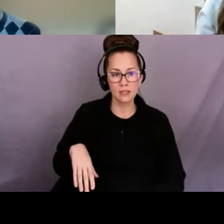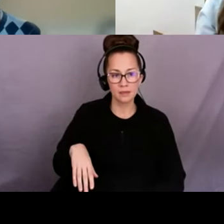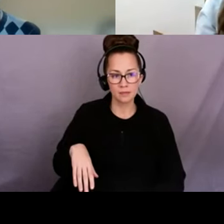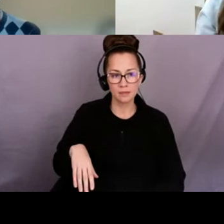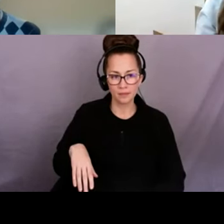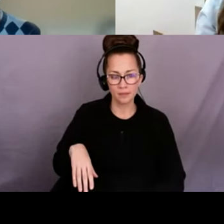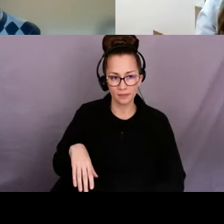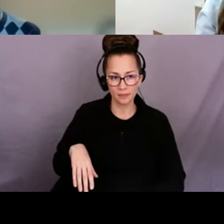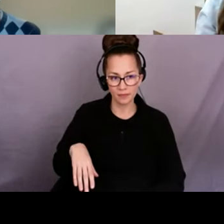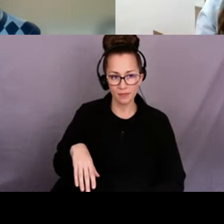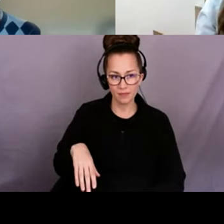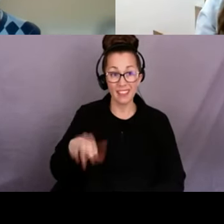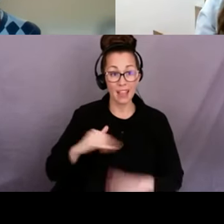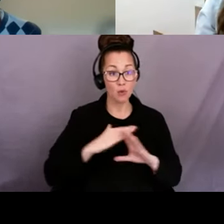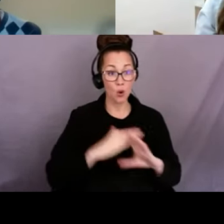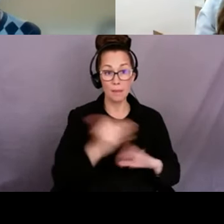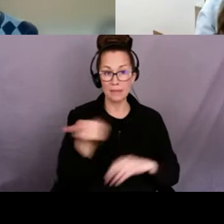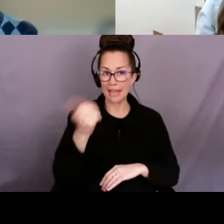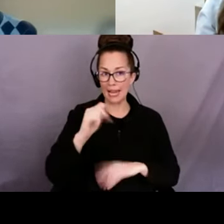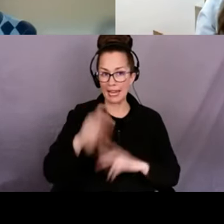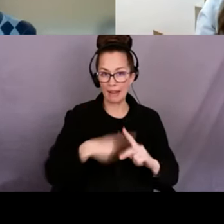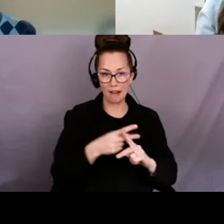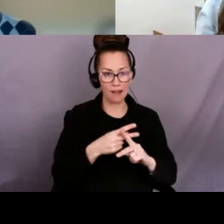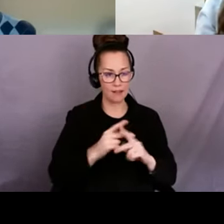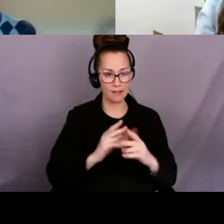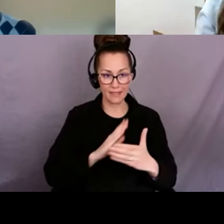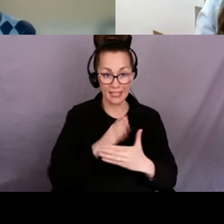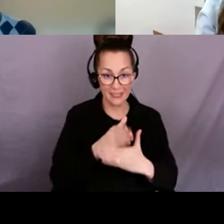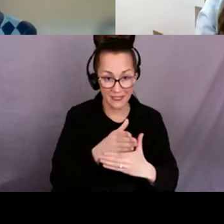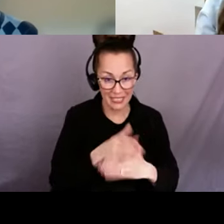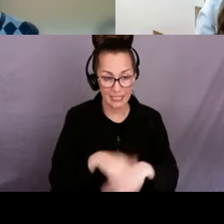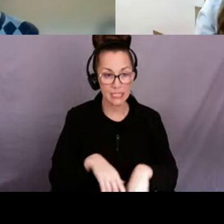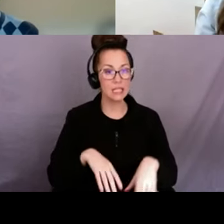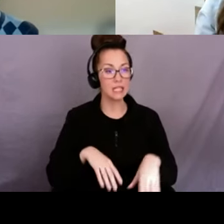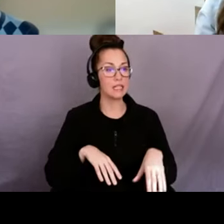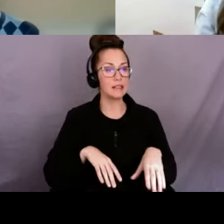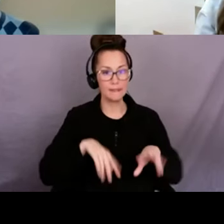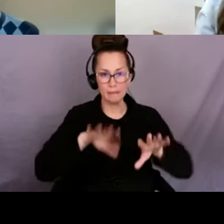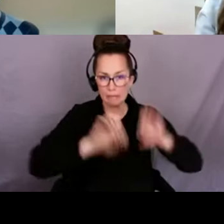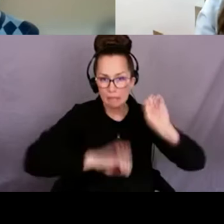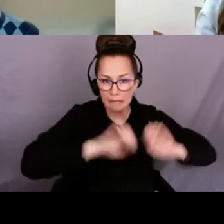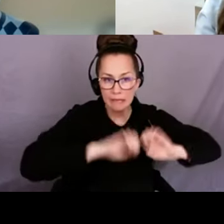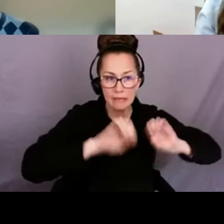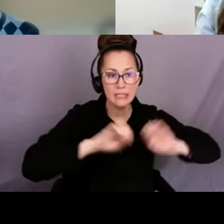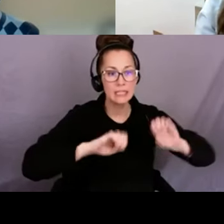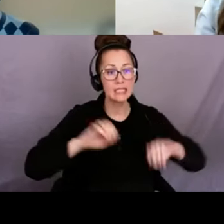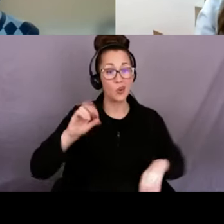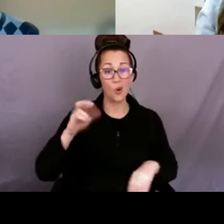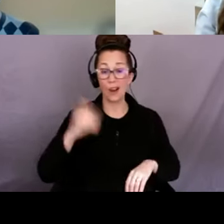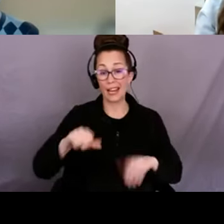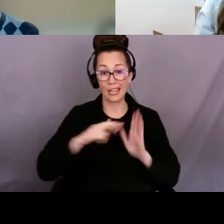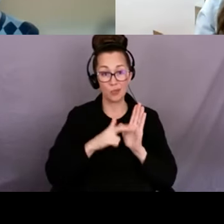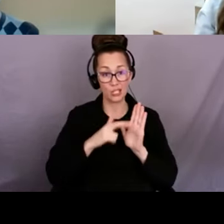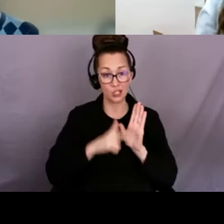consent judgment that prohibits any sort of invasive, intrusive, experimental, or any research